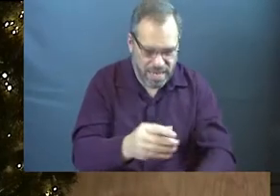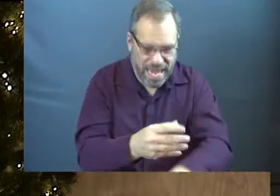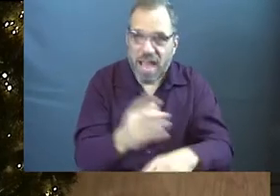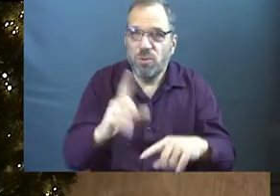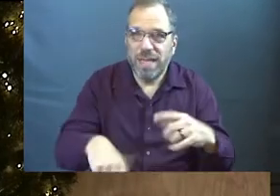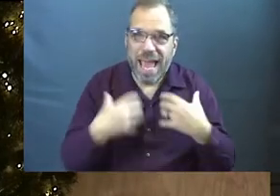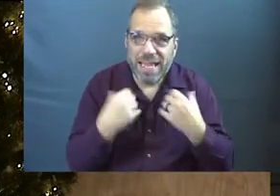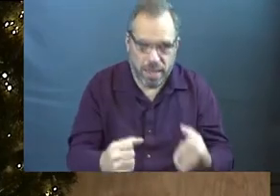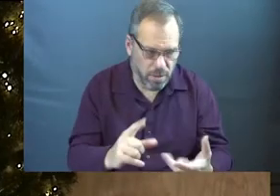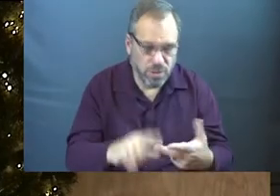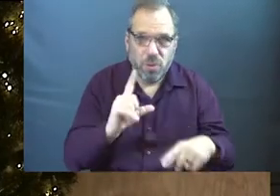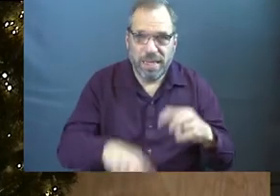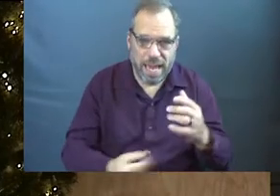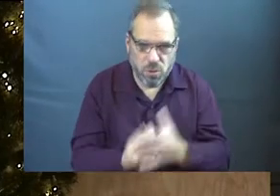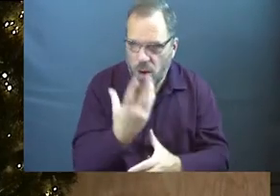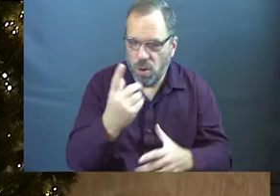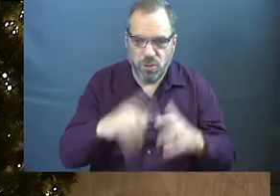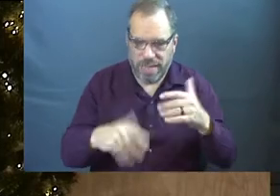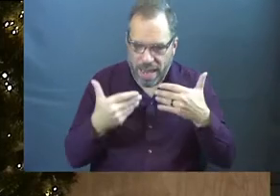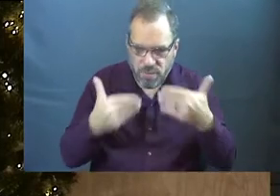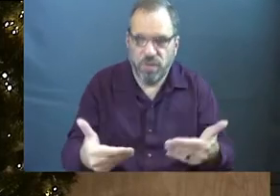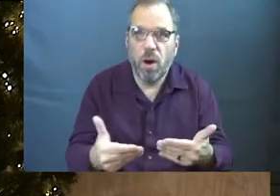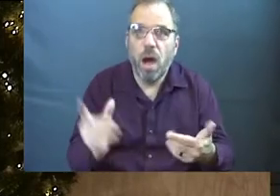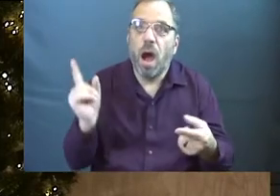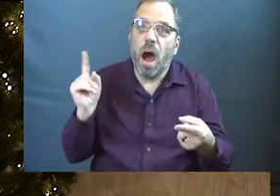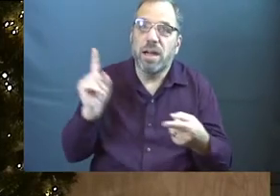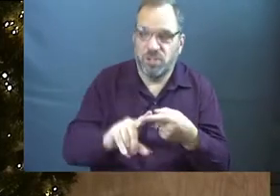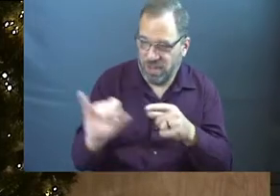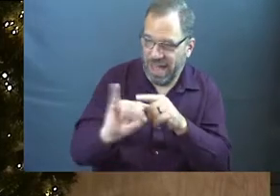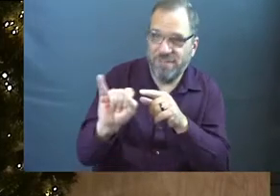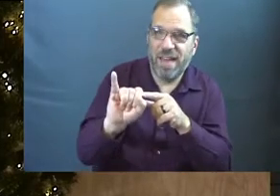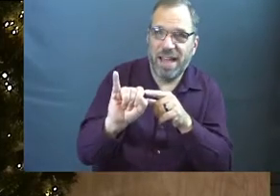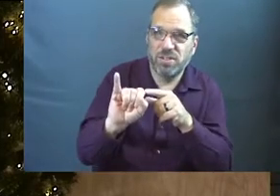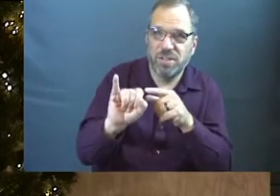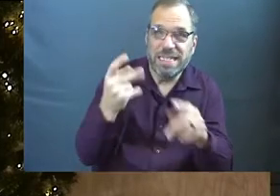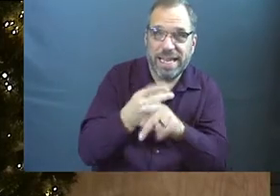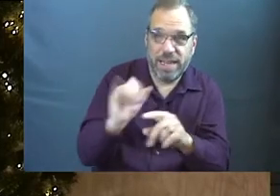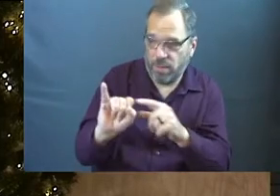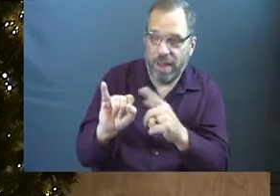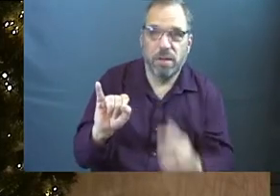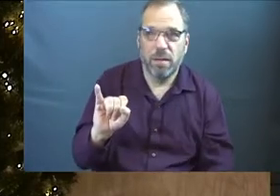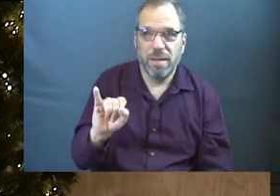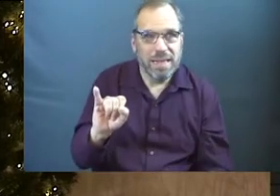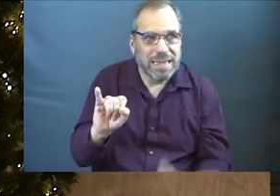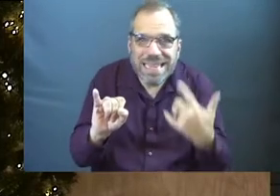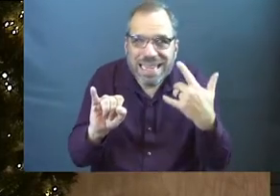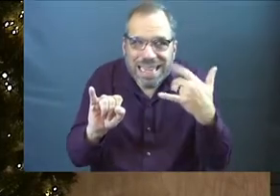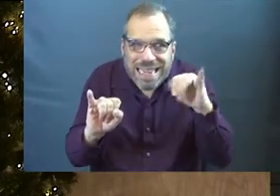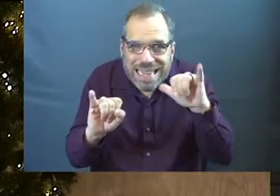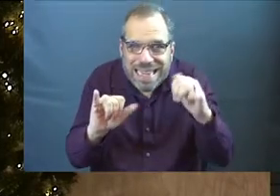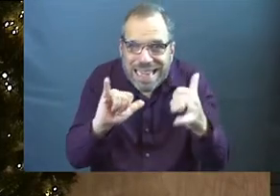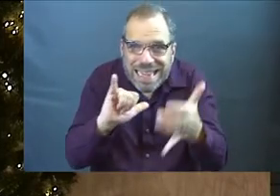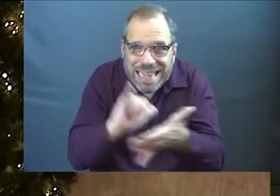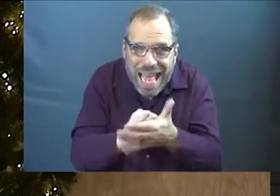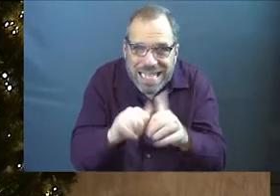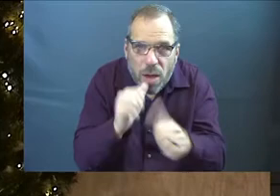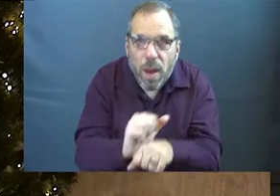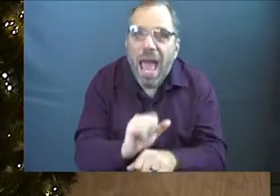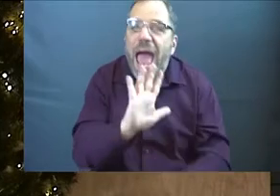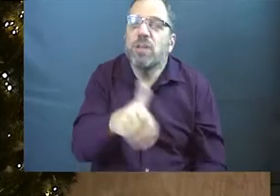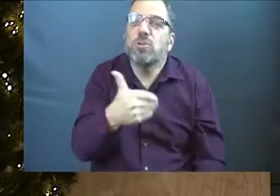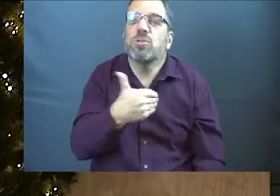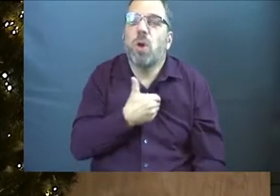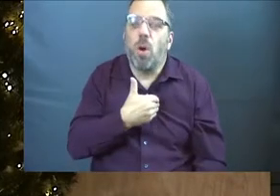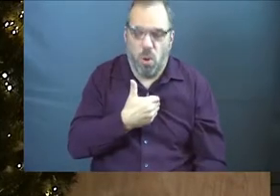can't heal and you can't grow and you can't move forward until the infection gets addressed. Yes? That's how it works. And our souls are the same